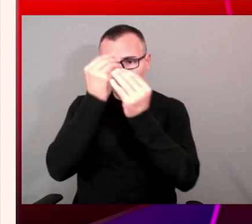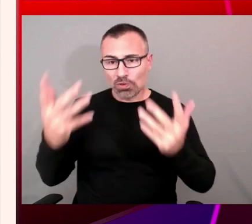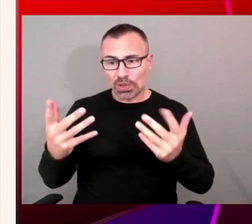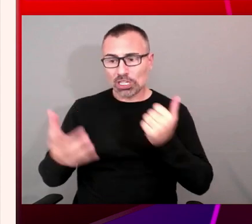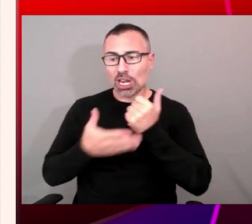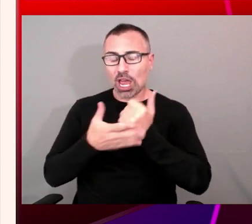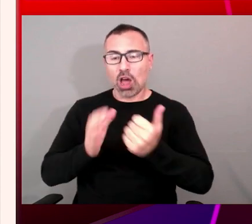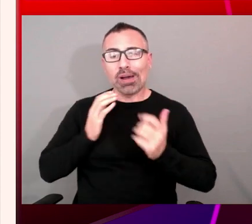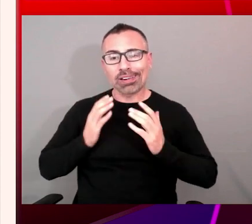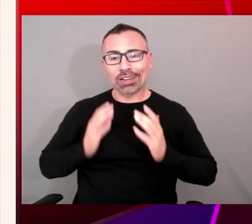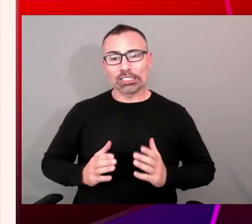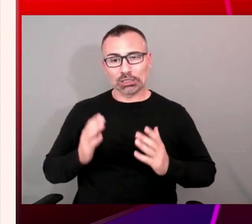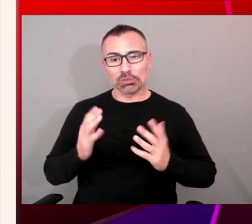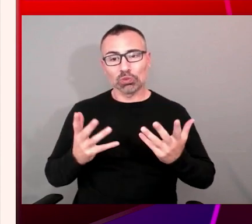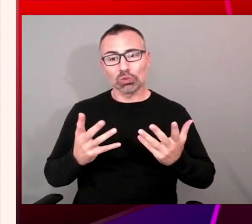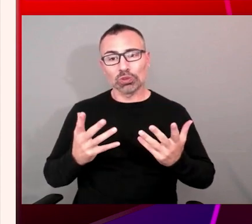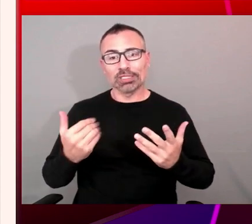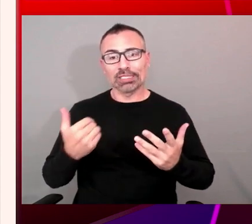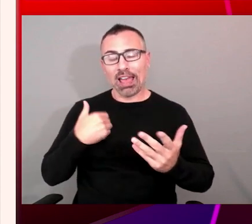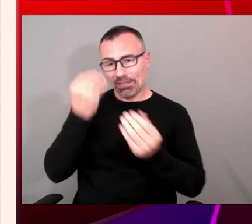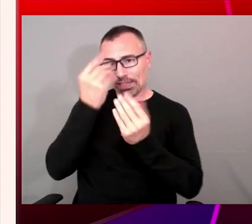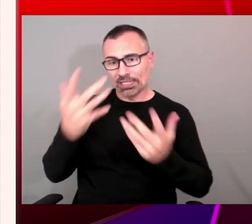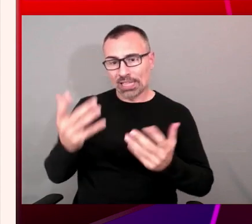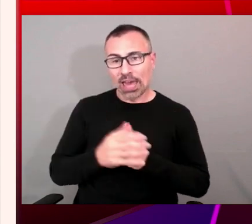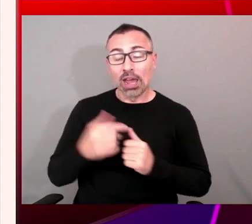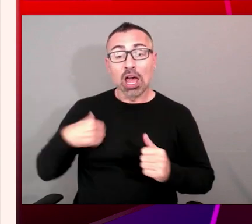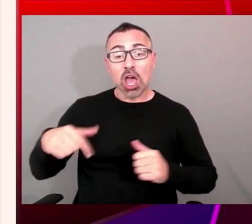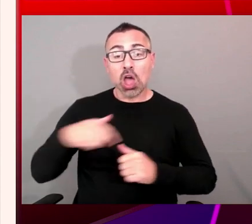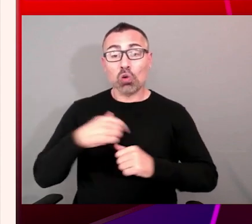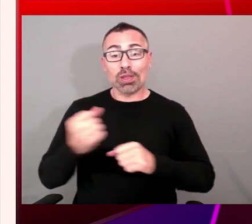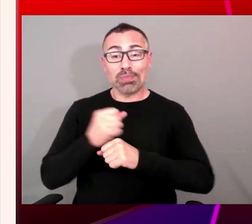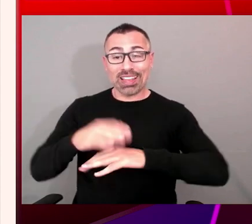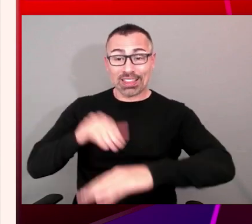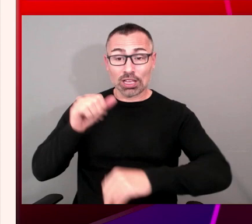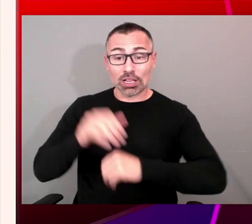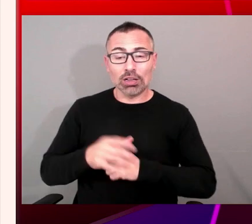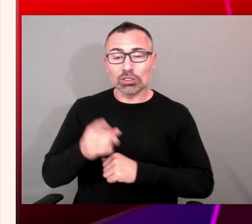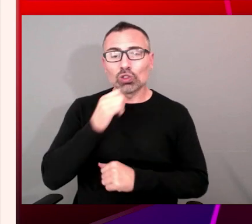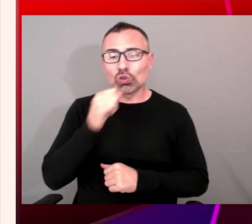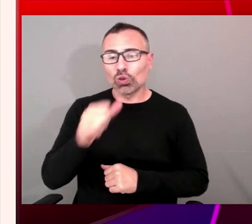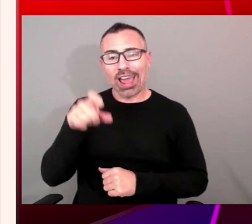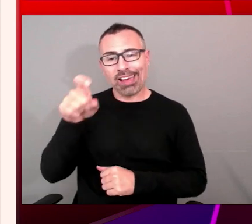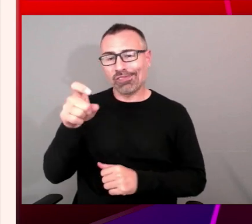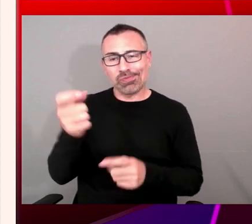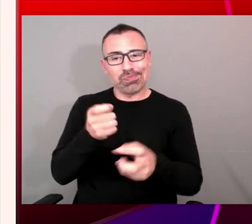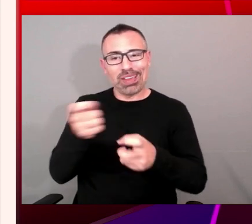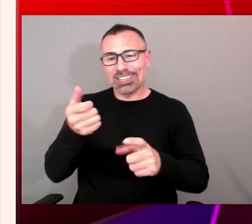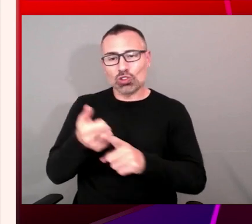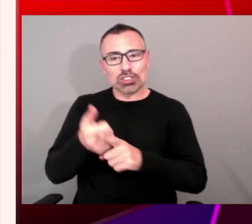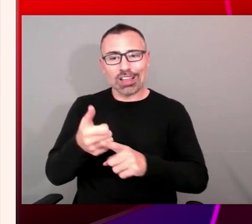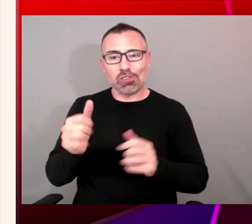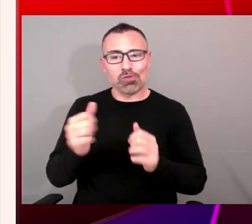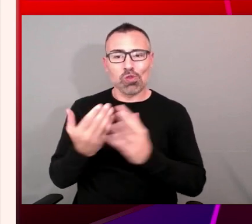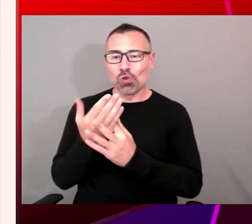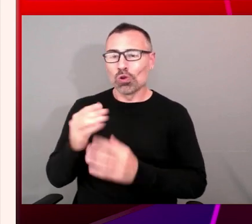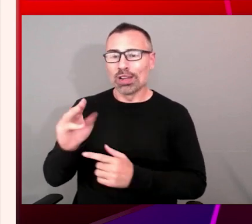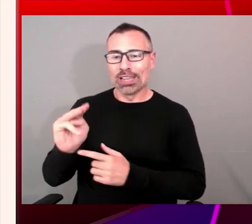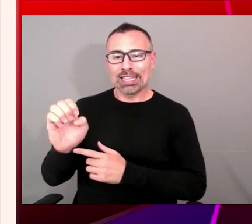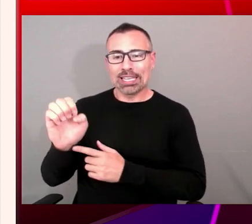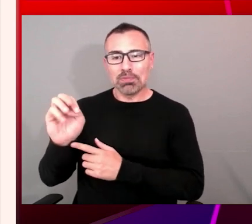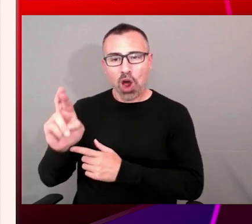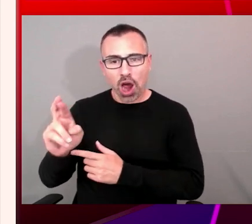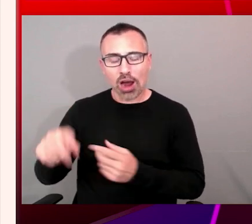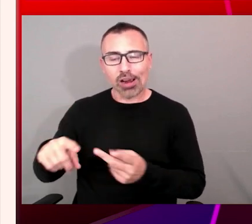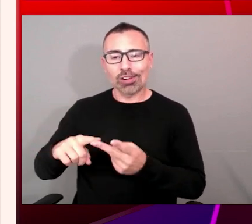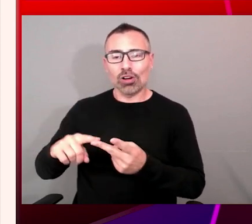single API call, rather than having to manage your own ETL pipelines with EMR or Glue or any of those things, you just say start variant import job and the data